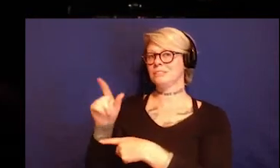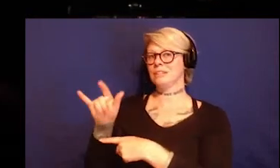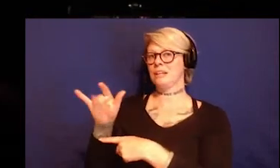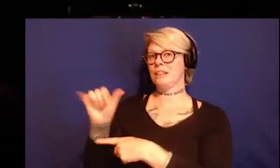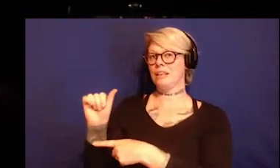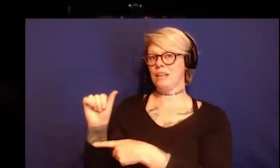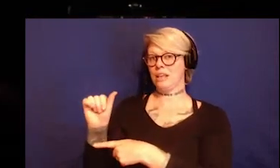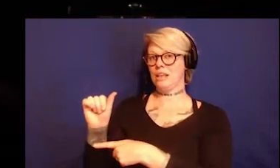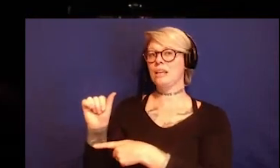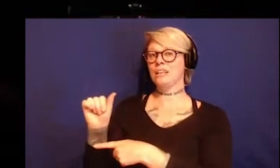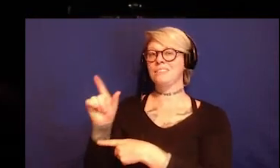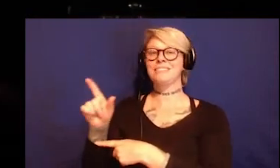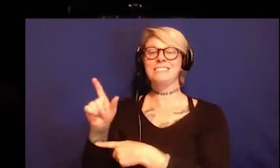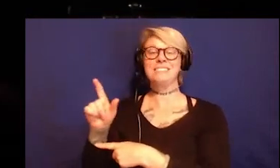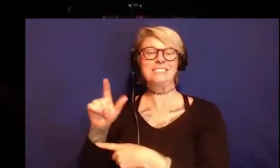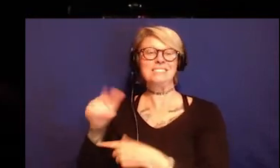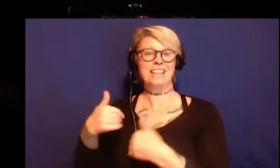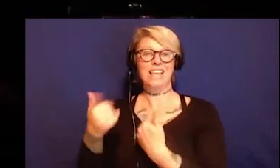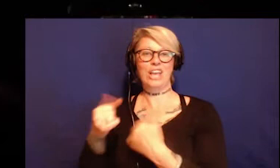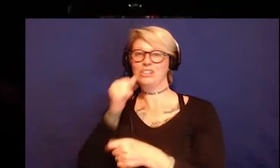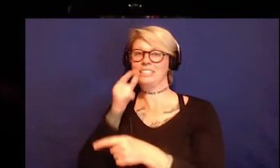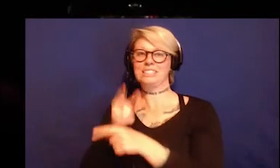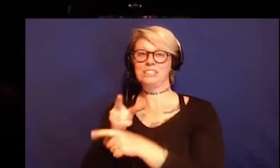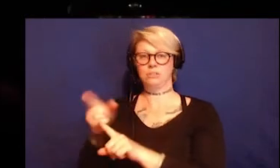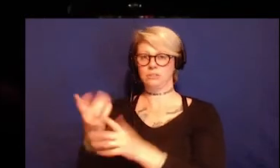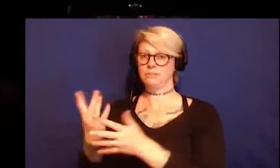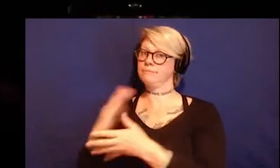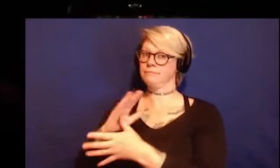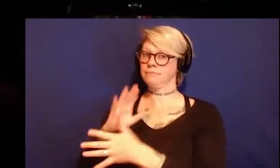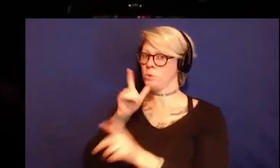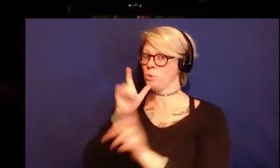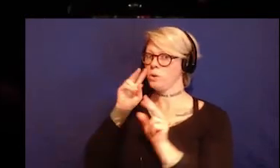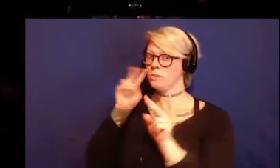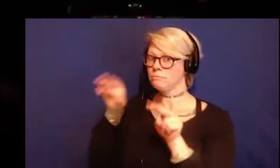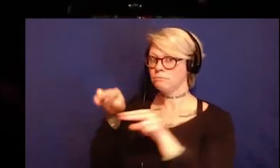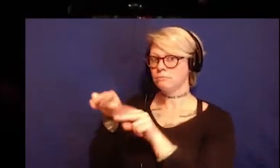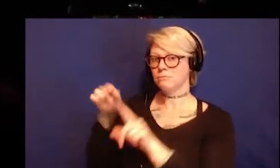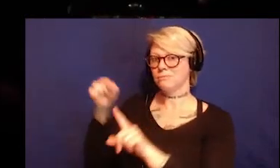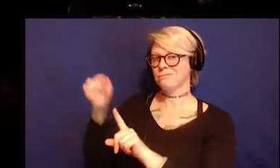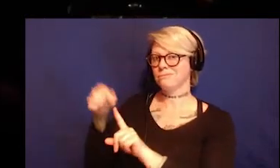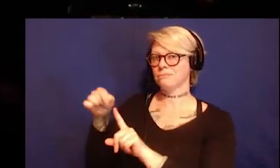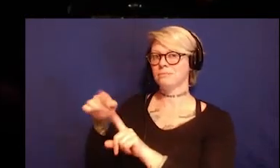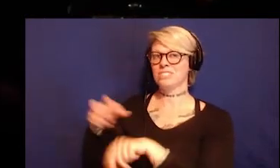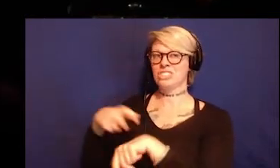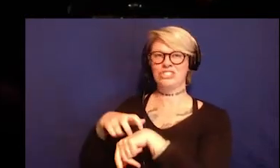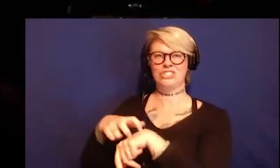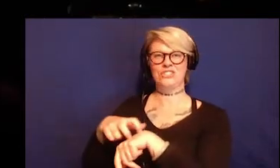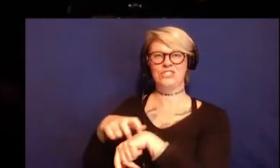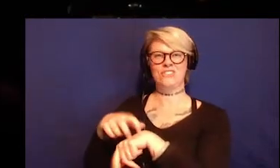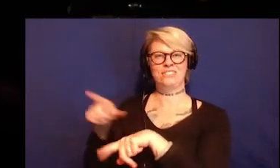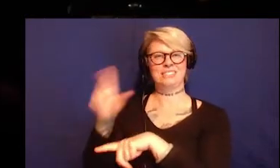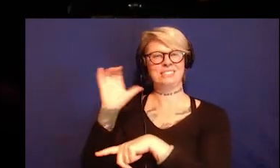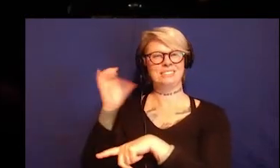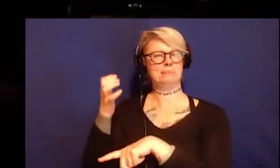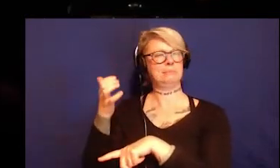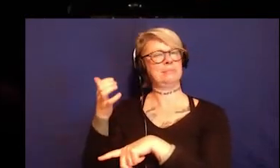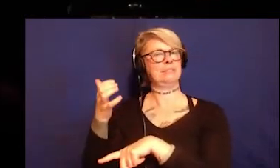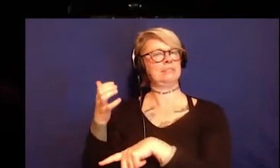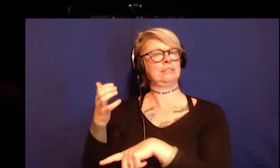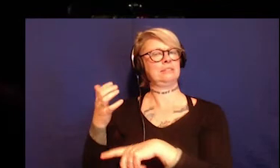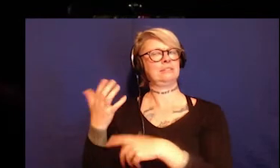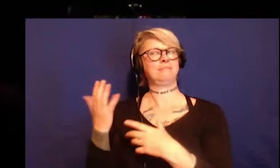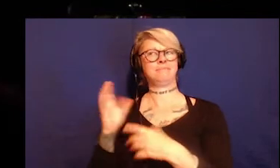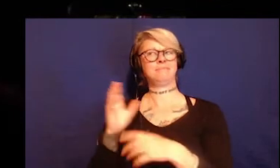the bride's little sister, our main character. Talia's nervous and seems out of place in this lovely